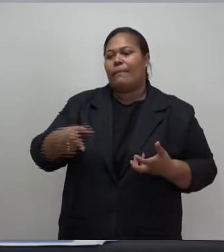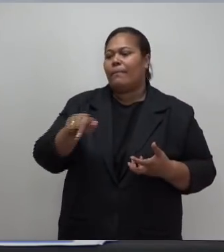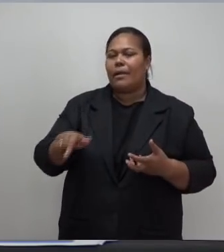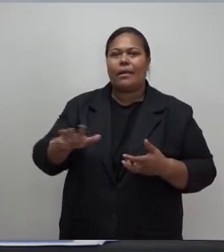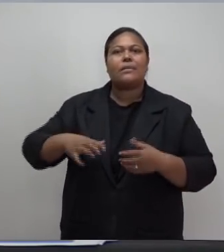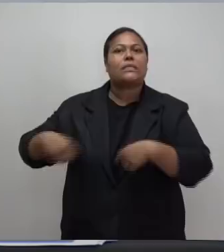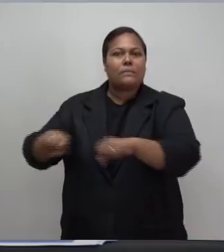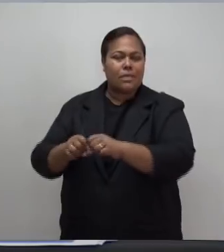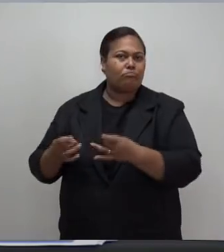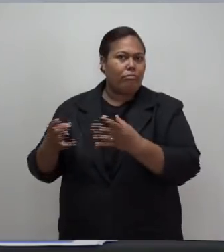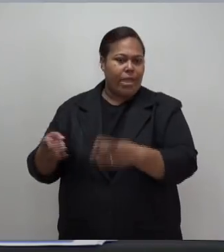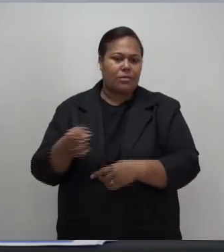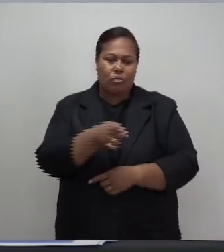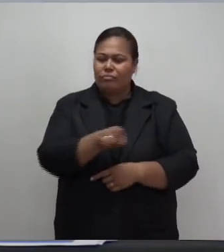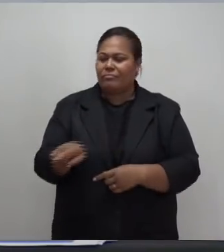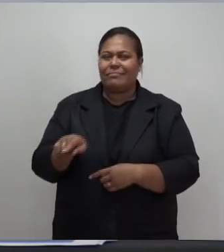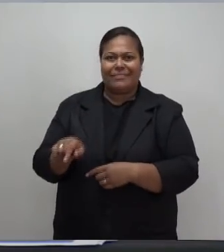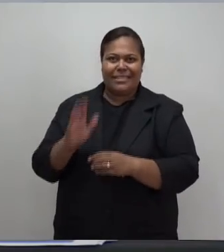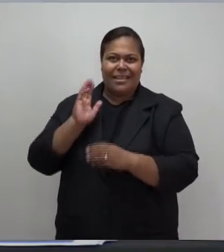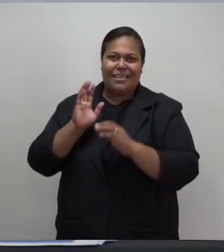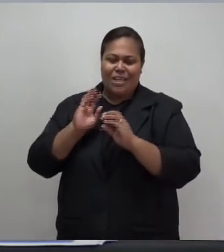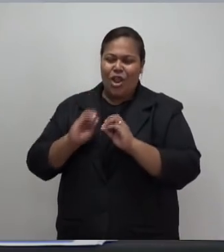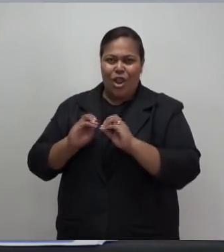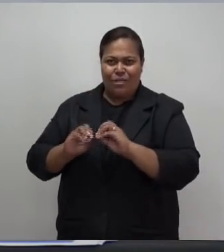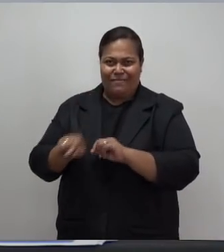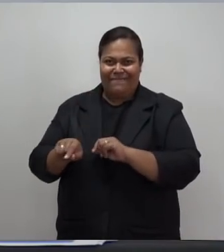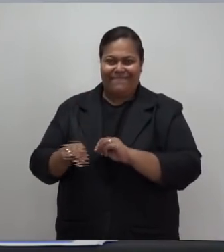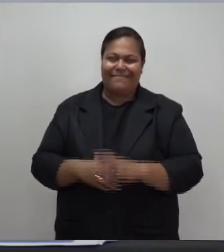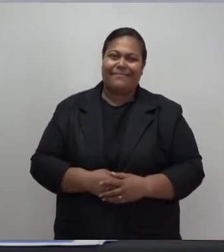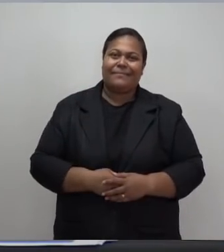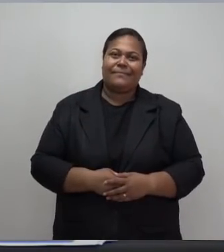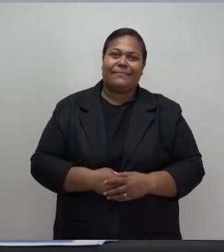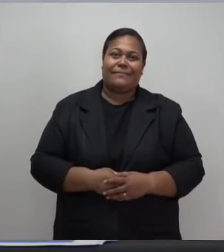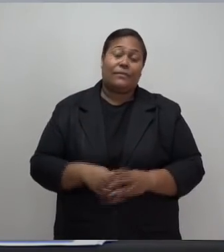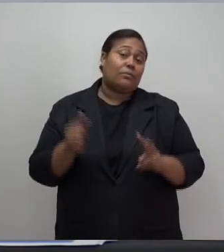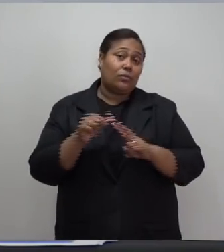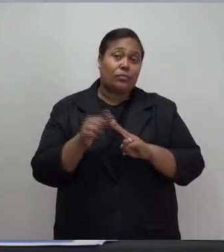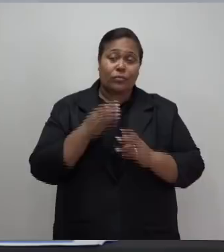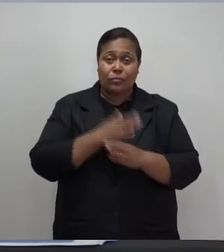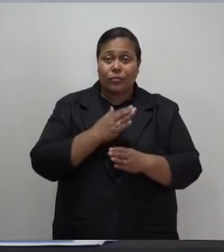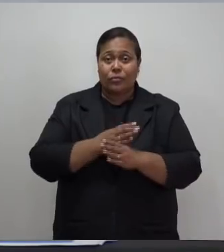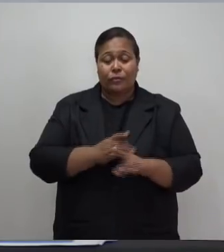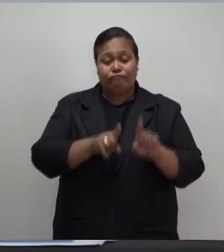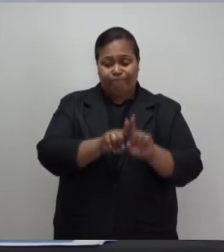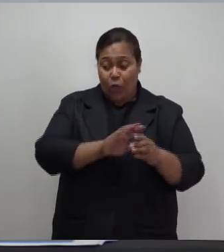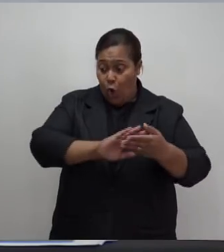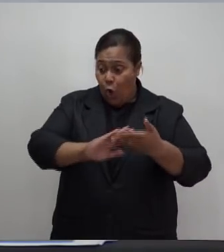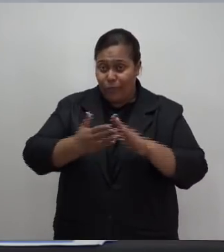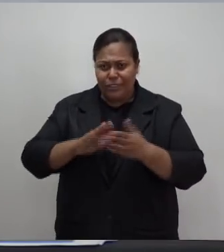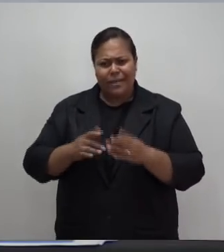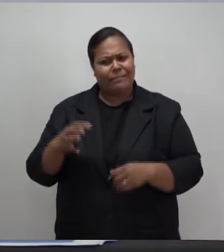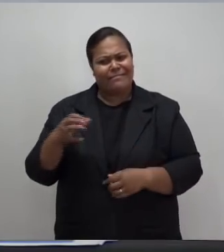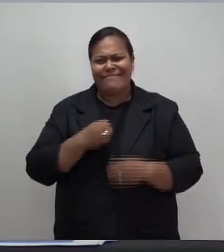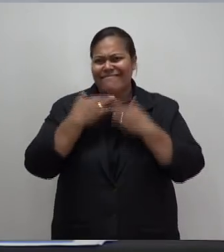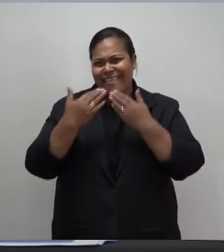the environment can be conducive to the learning. And we've also been working very closely with the communities, and I must thank the school